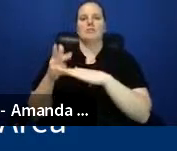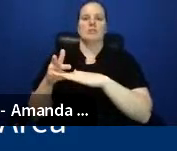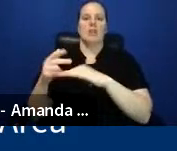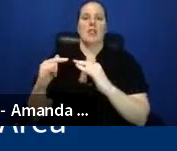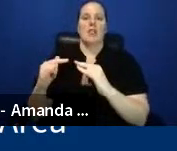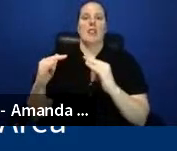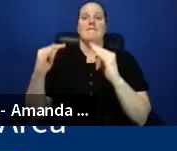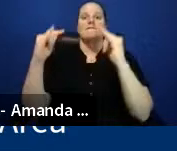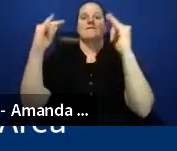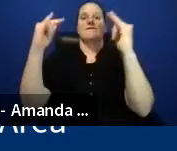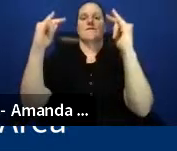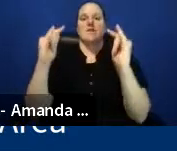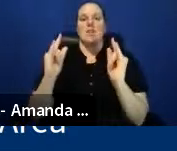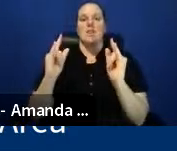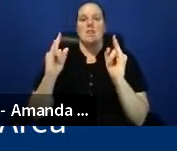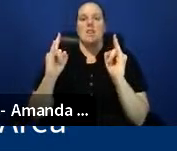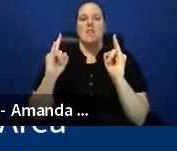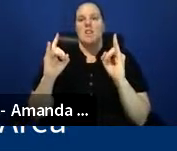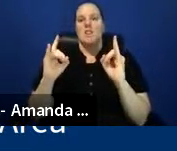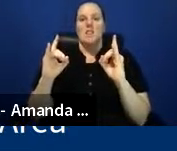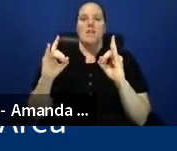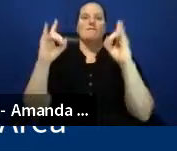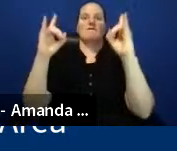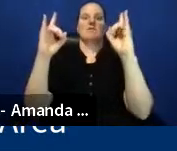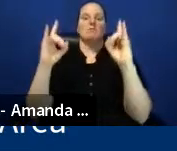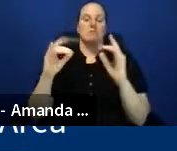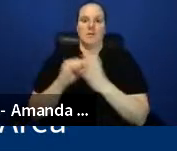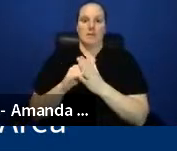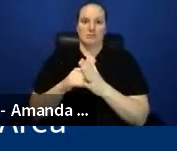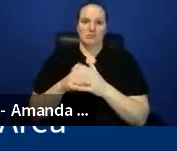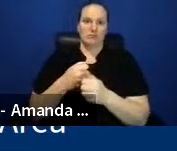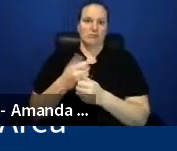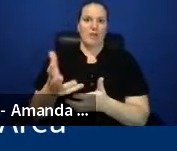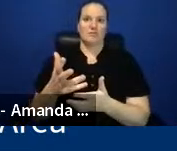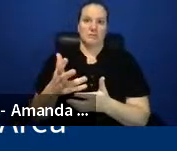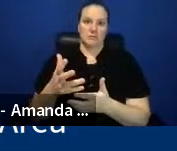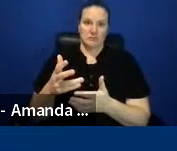high crashes that we had in the program area. Next slide.